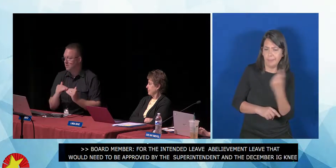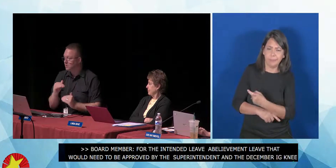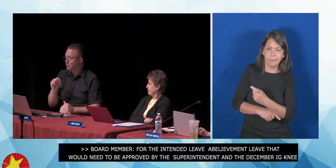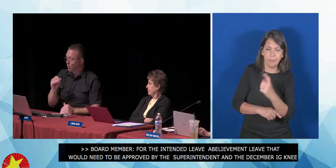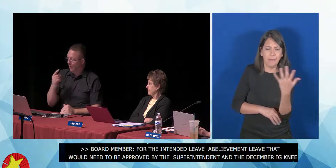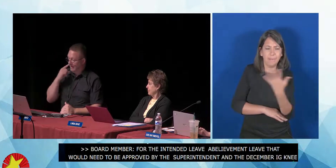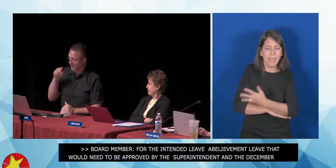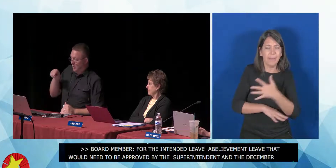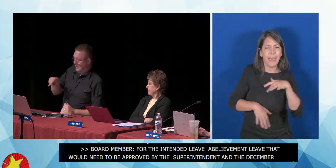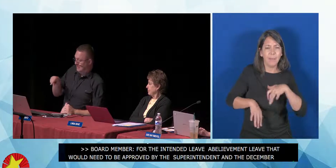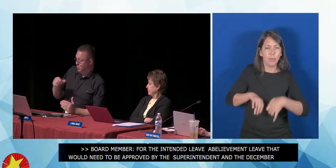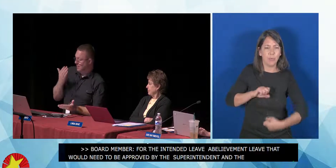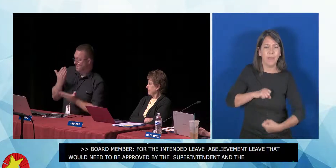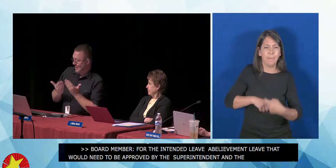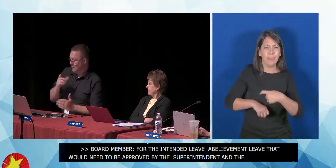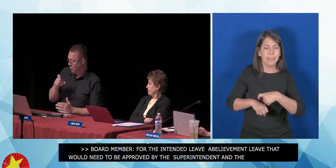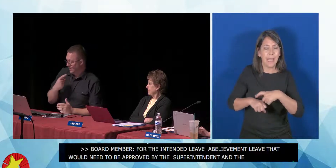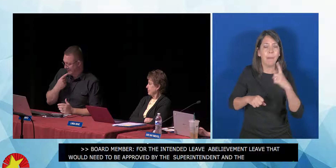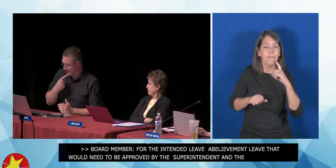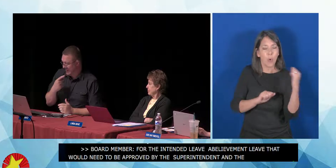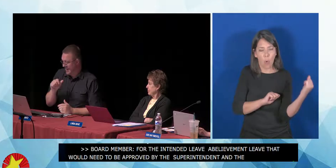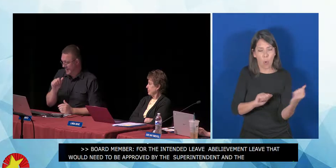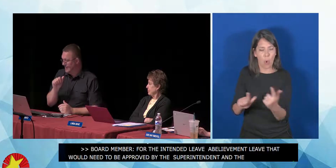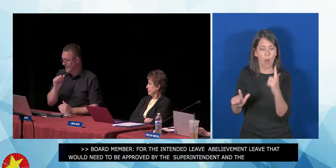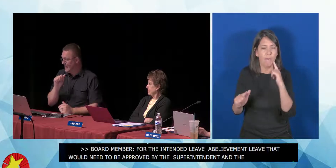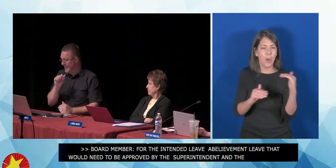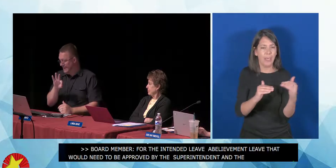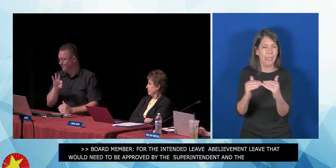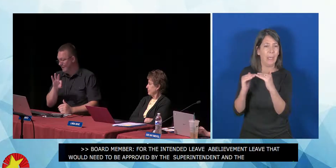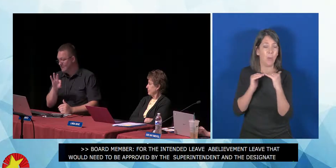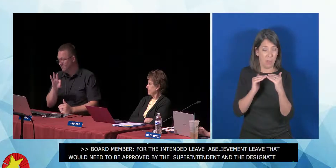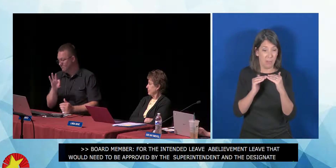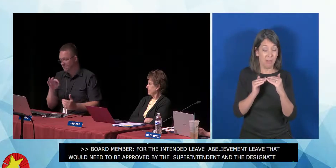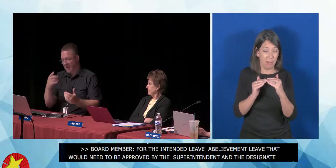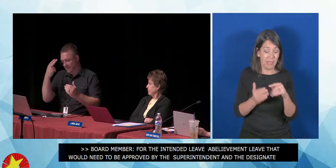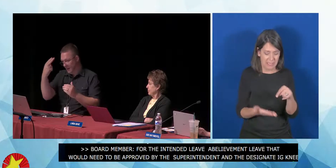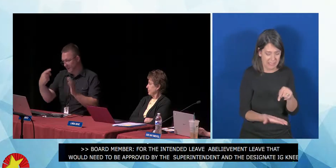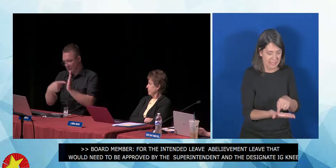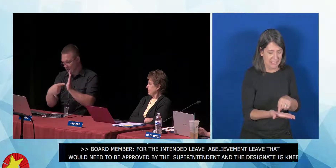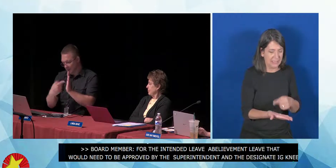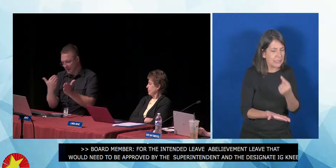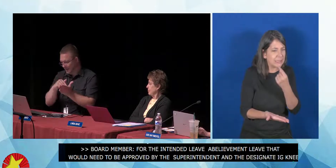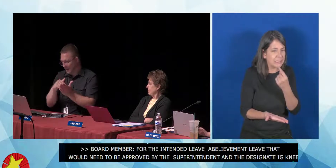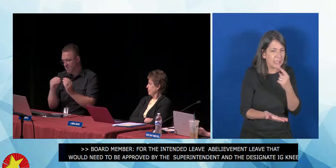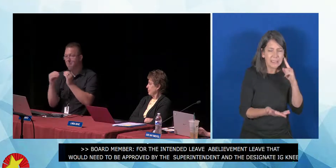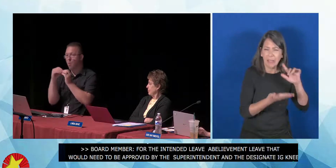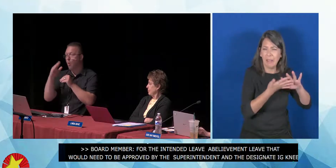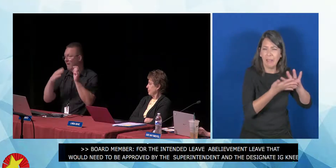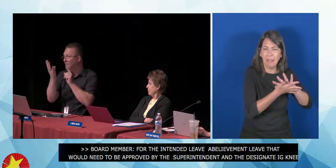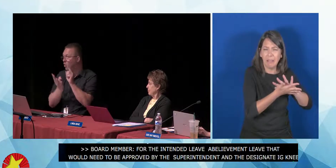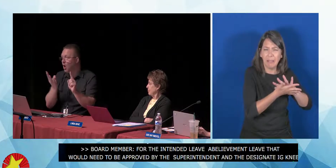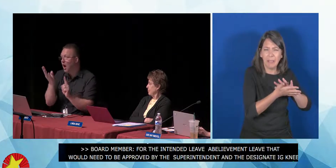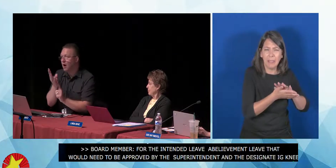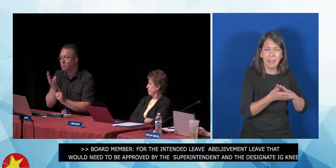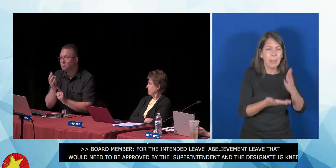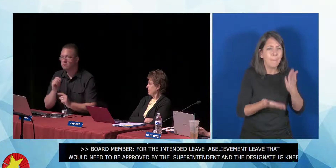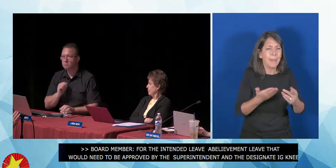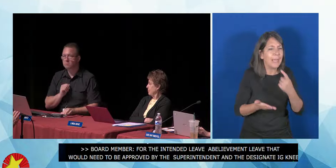bereavement to keep things equitable. And I think that in here, we might want to say,